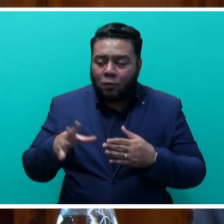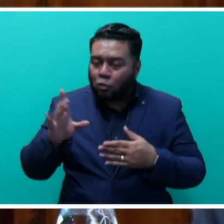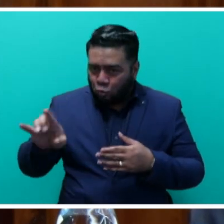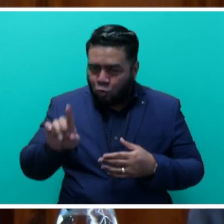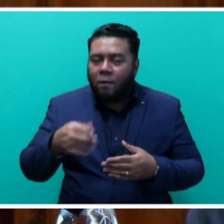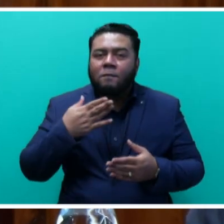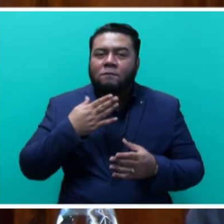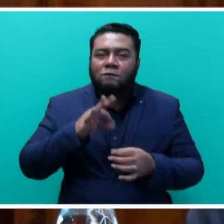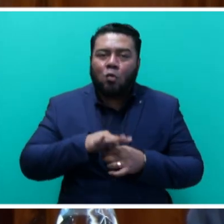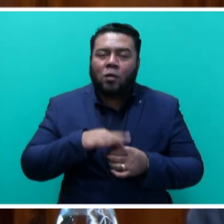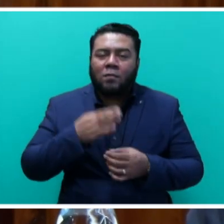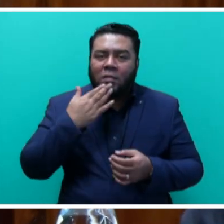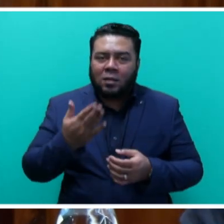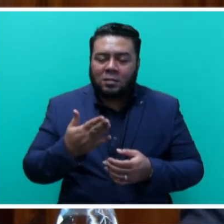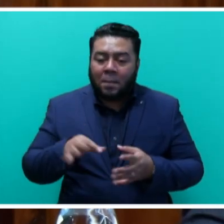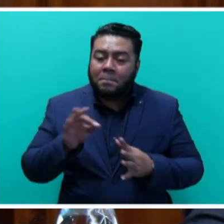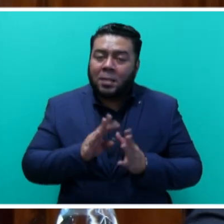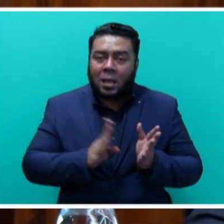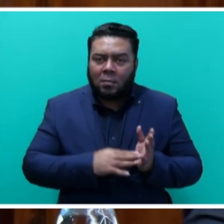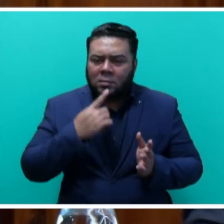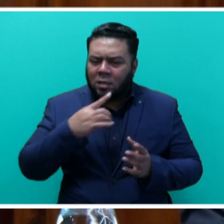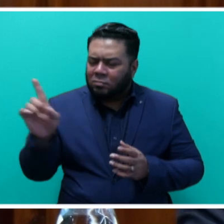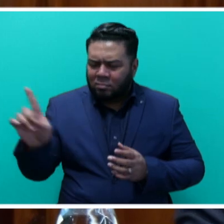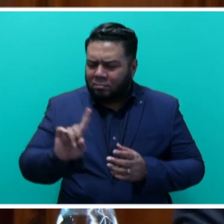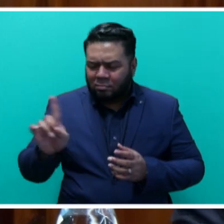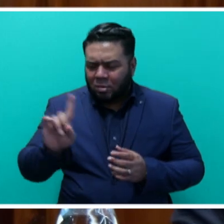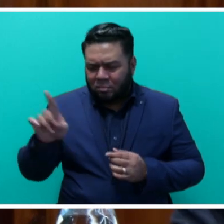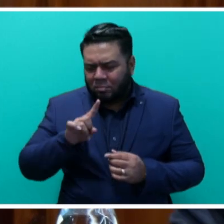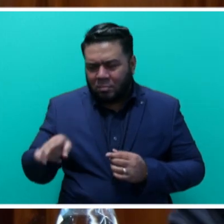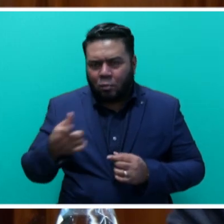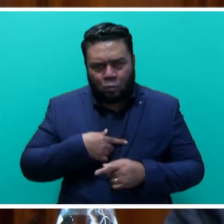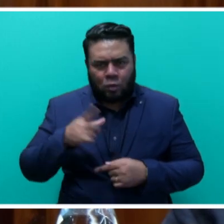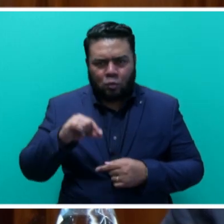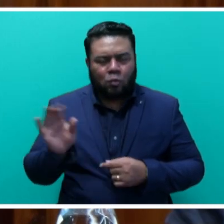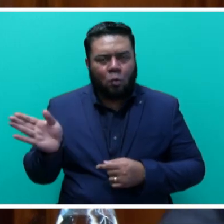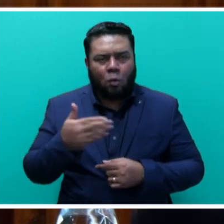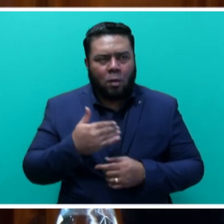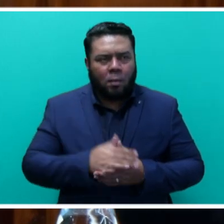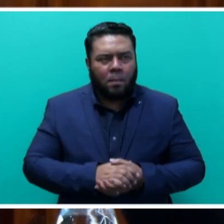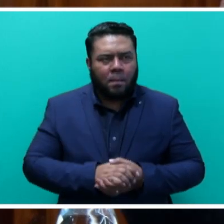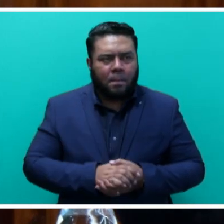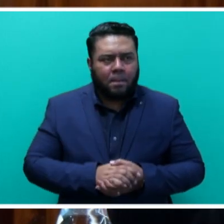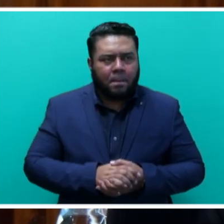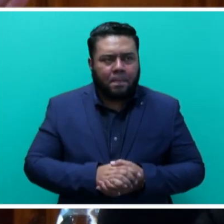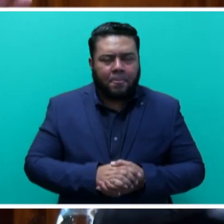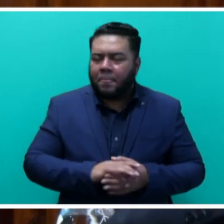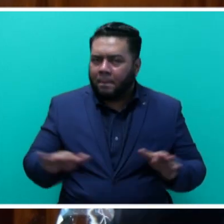thanks. But then the Prime Minister came in at the time and said, no, we will do it all. So that's